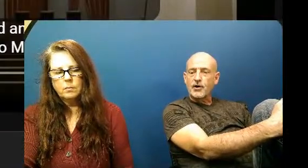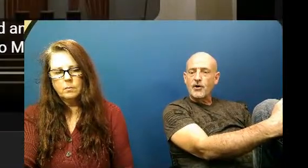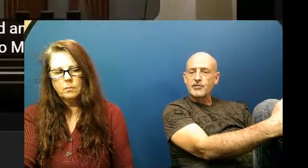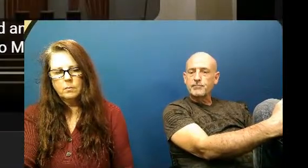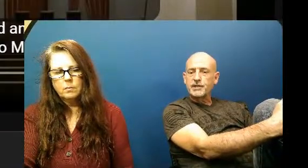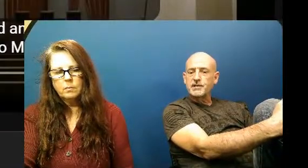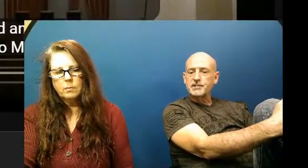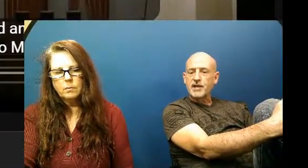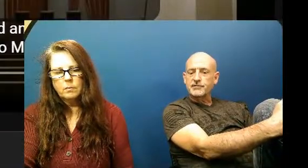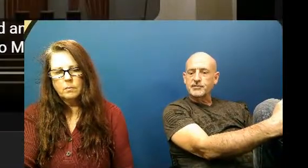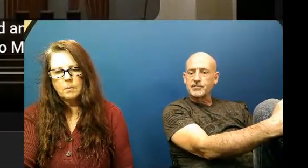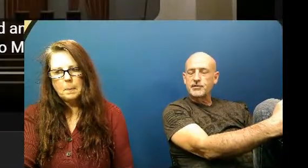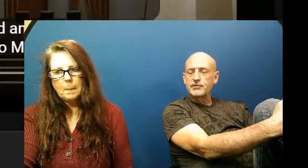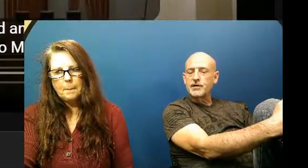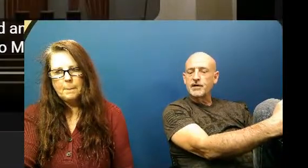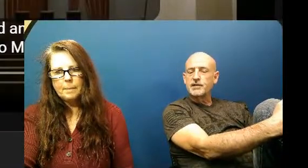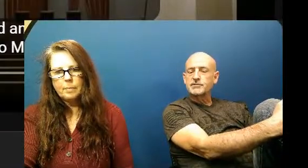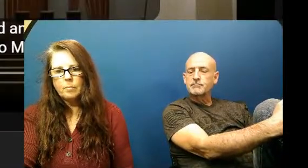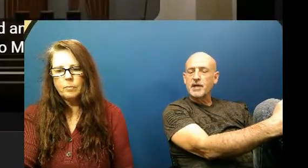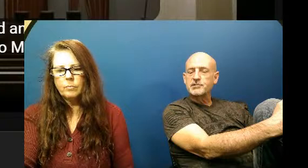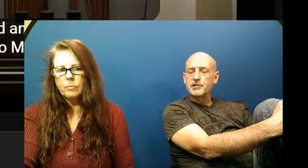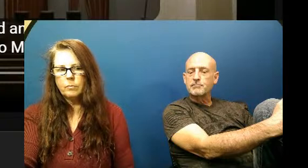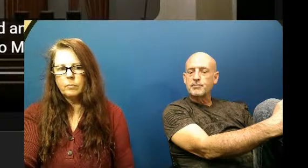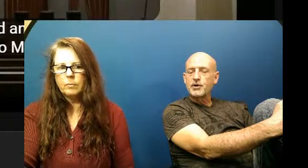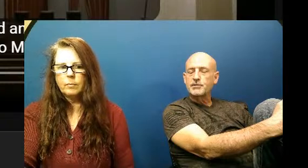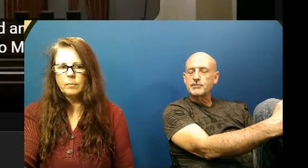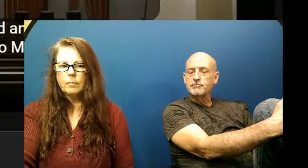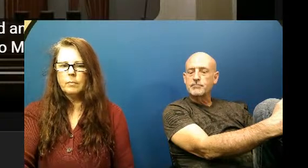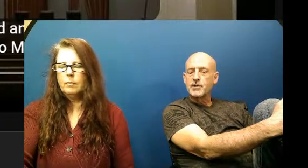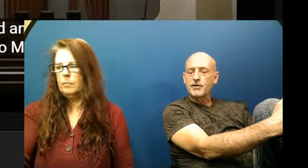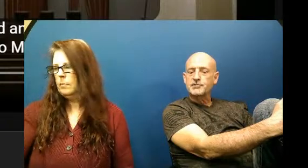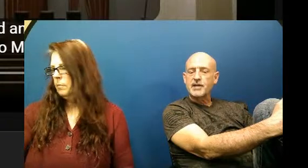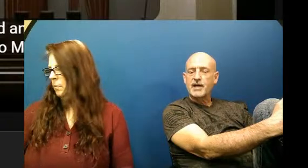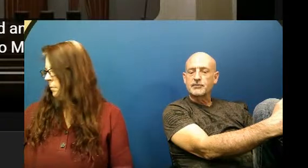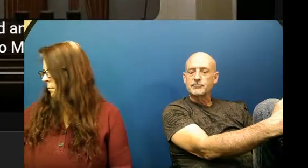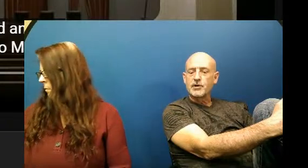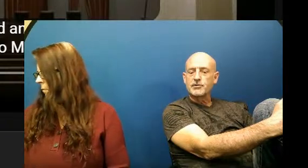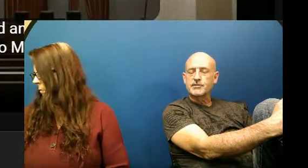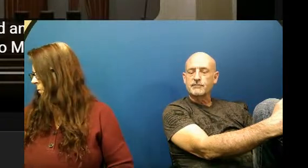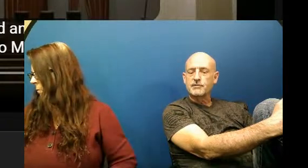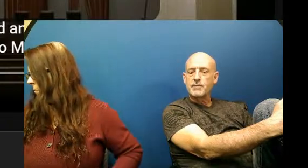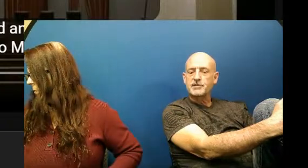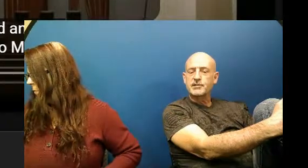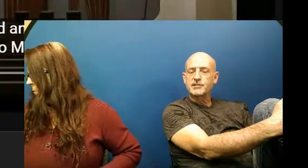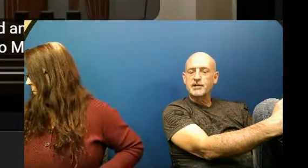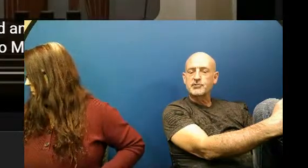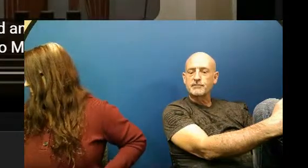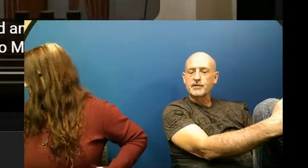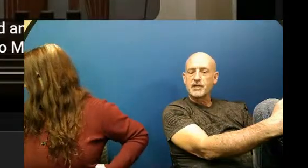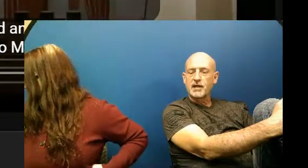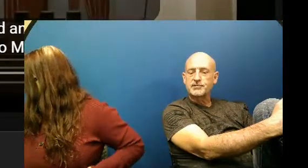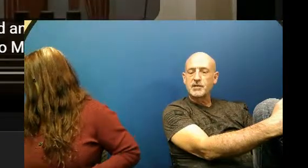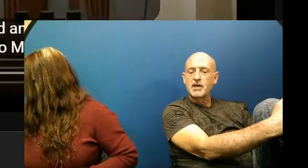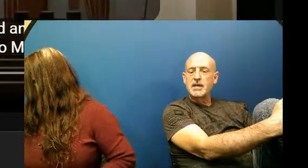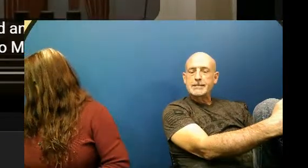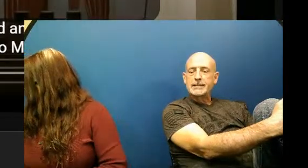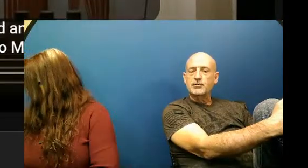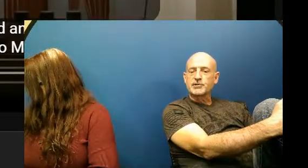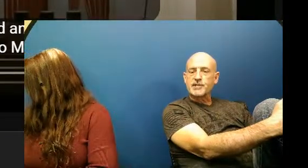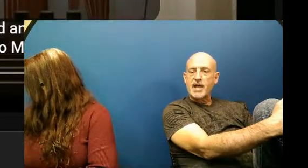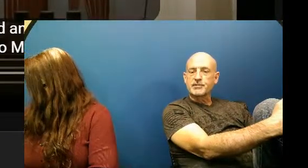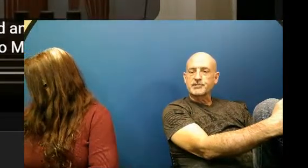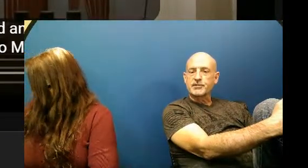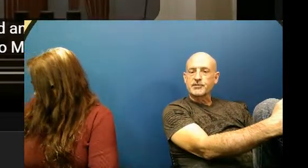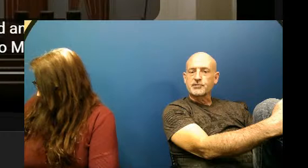means that all the pleadings have to do is basically put the other side on notice of the basic nature of the case